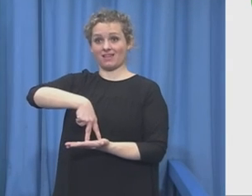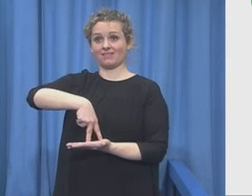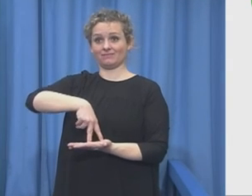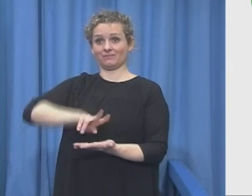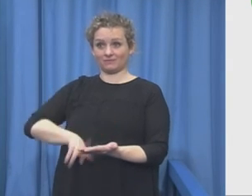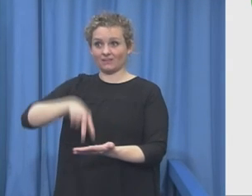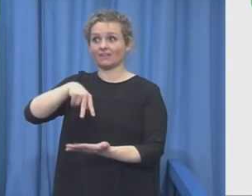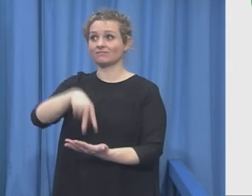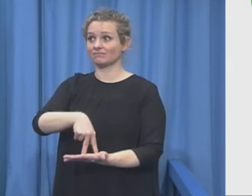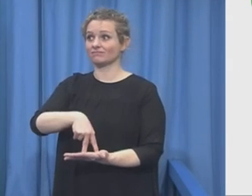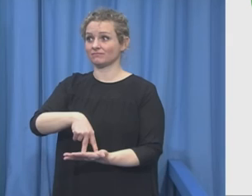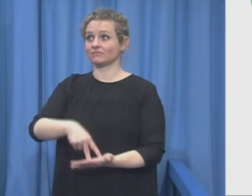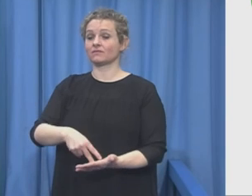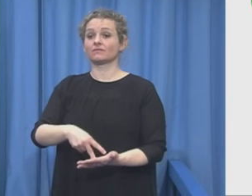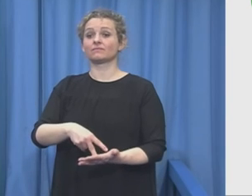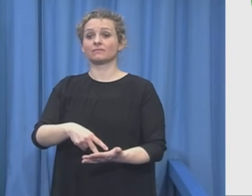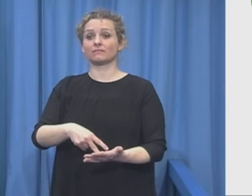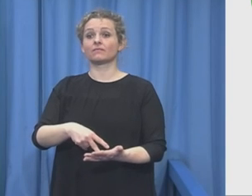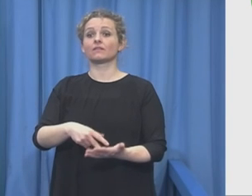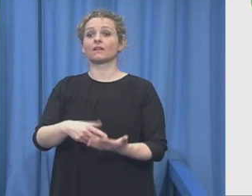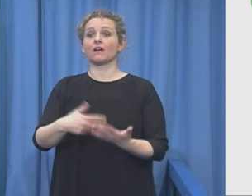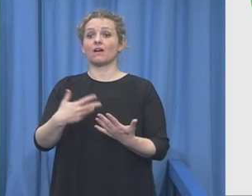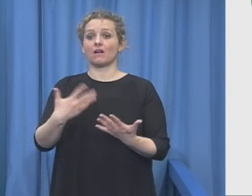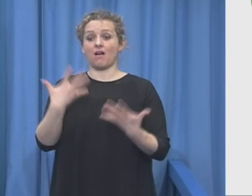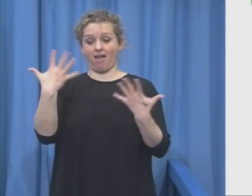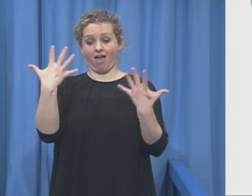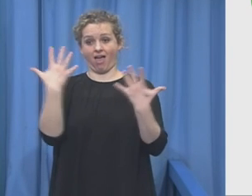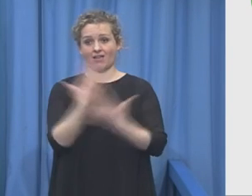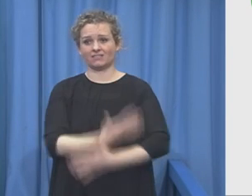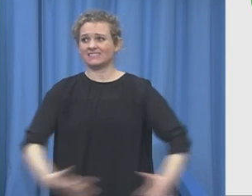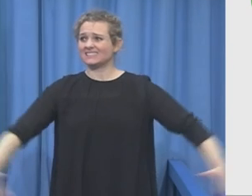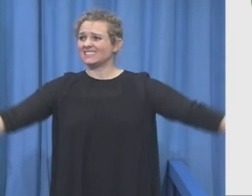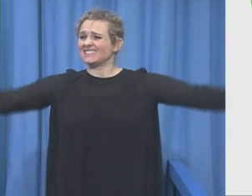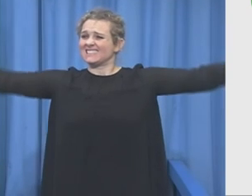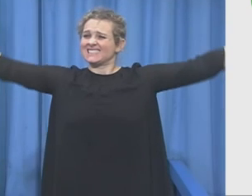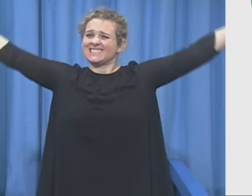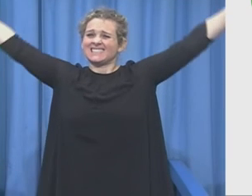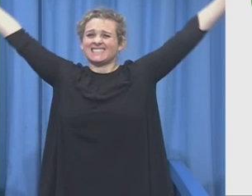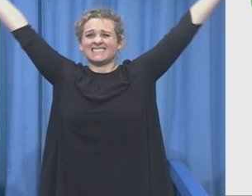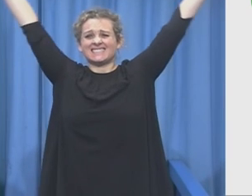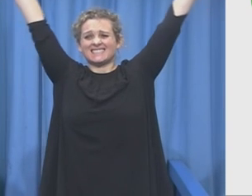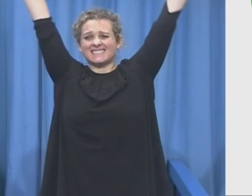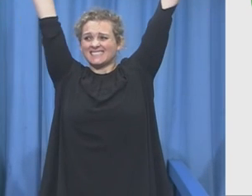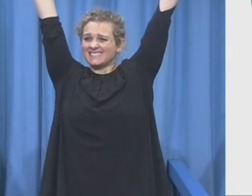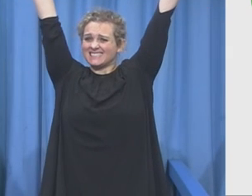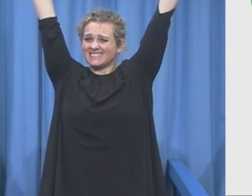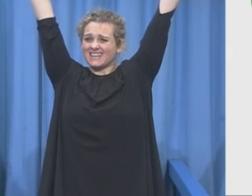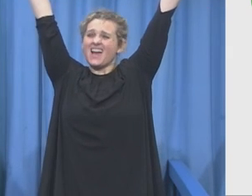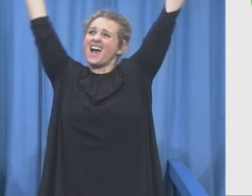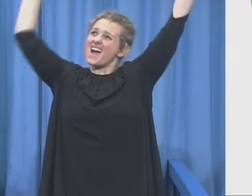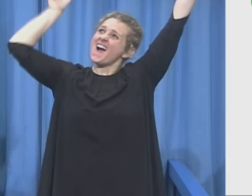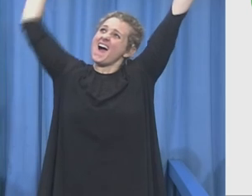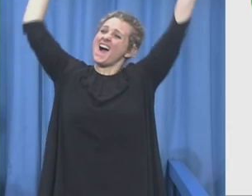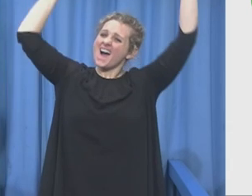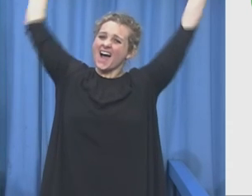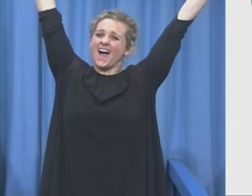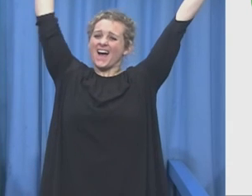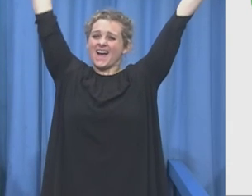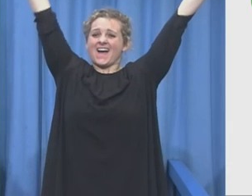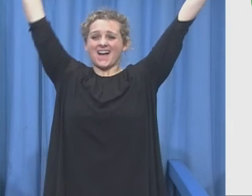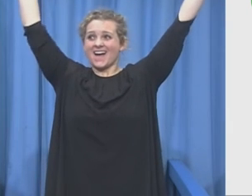And let's make ourselves as long as possible. Put your hands up completely and make yourself very